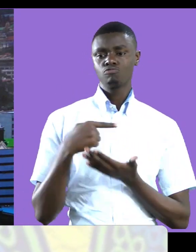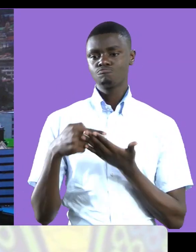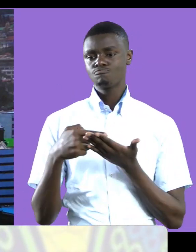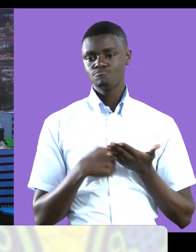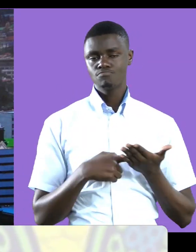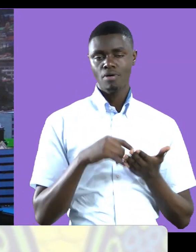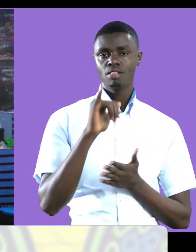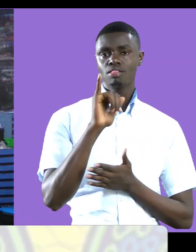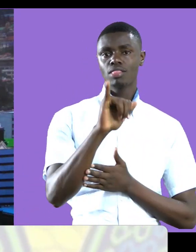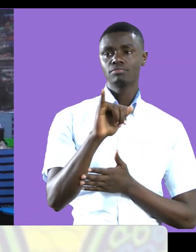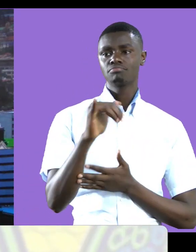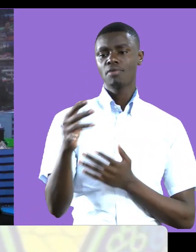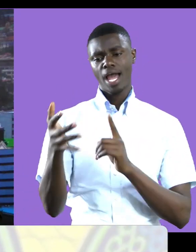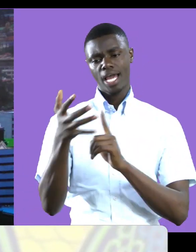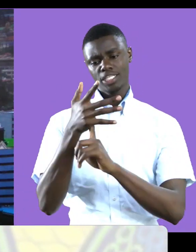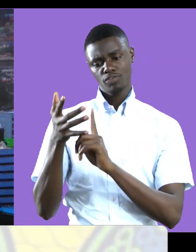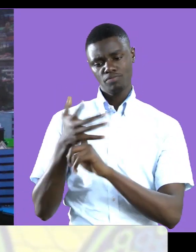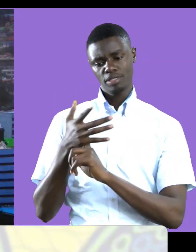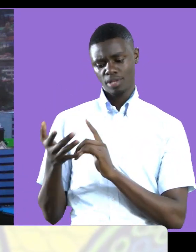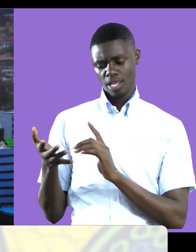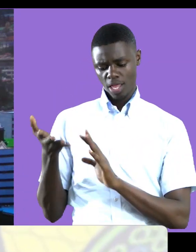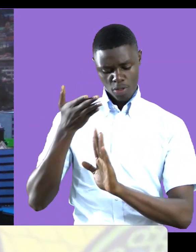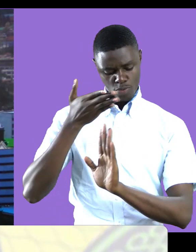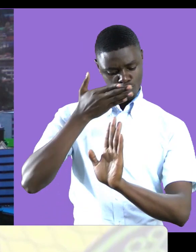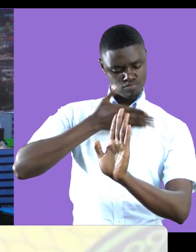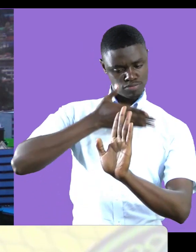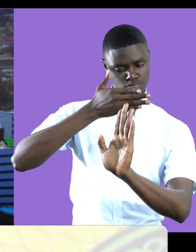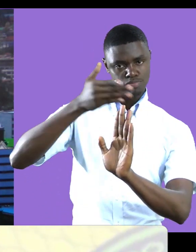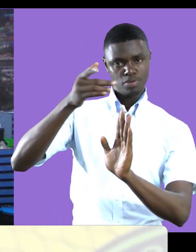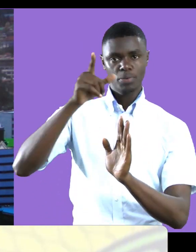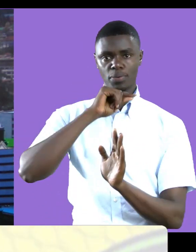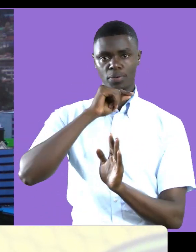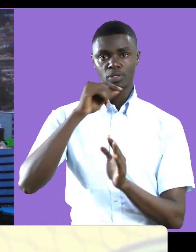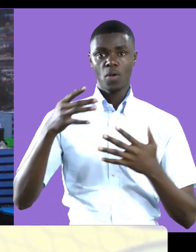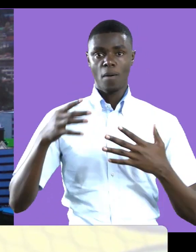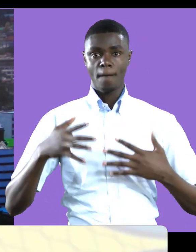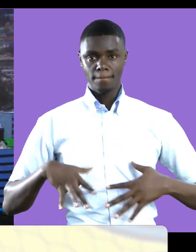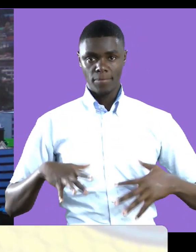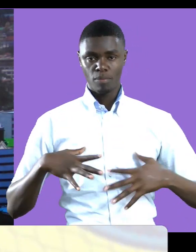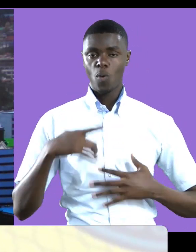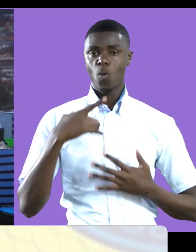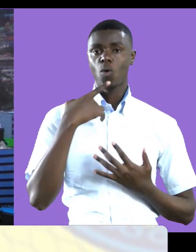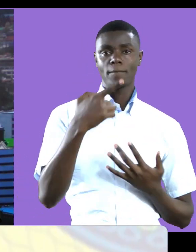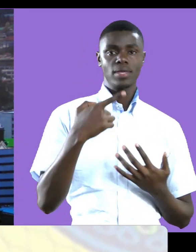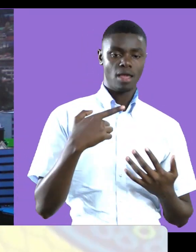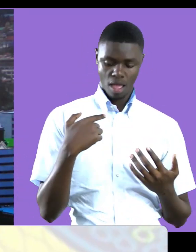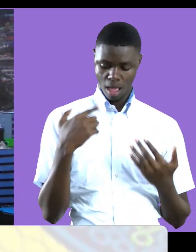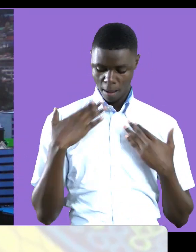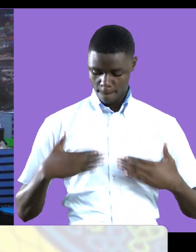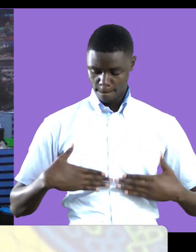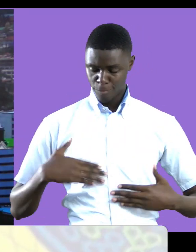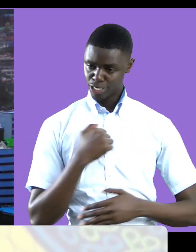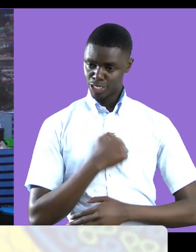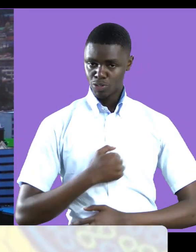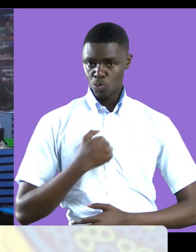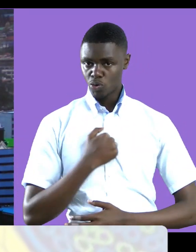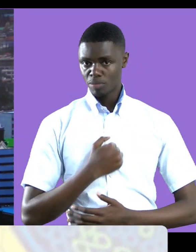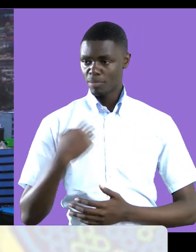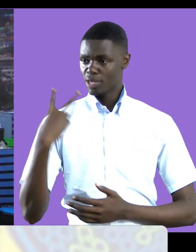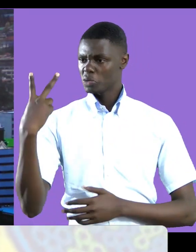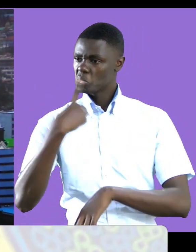you have made. Lakini majopia wasewa kupiga mwili pole. Yes. After every siku